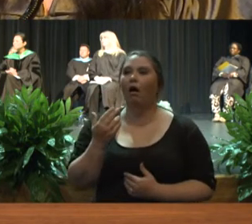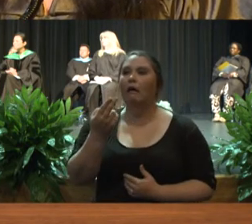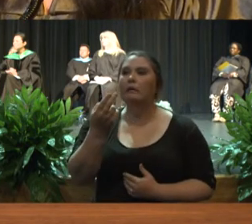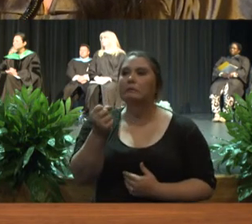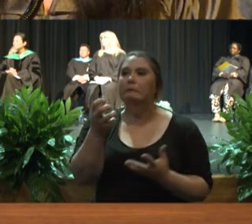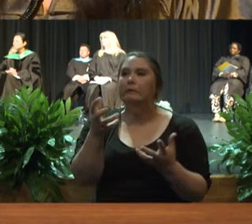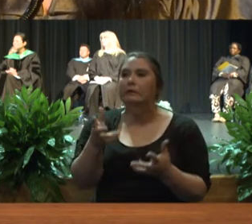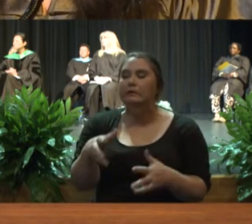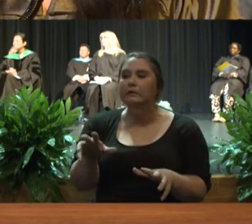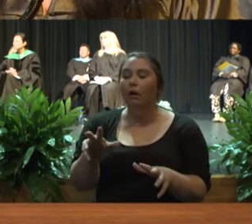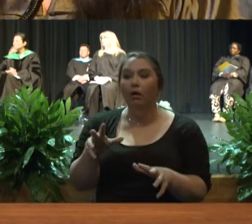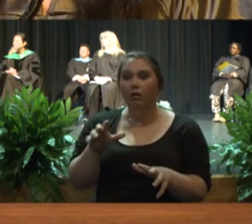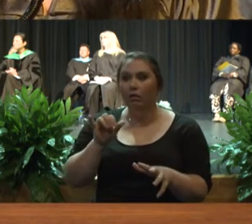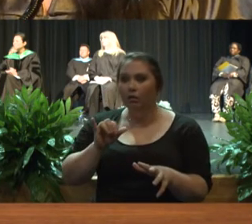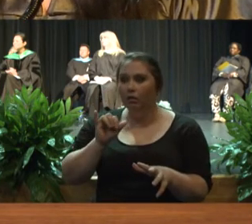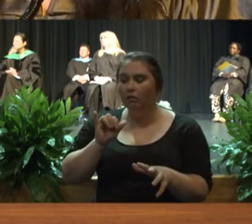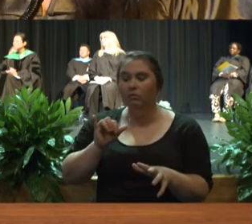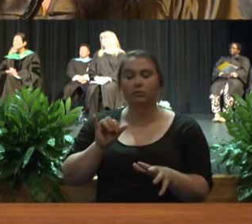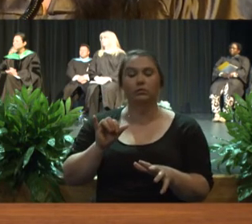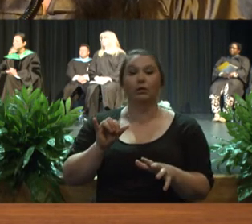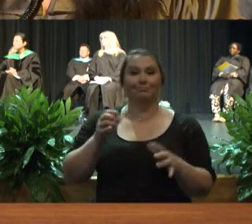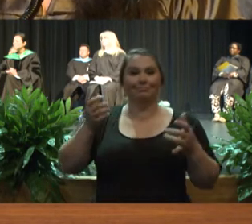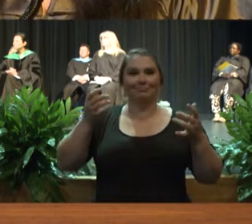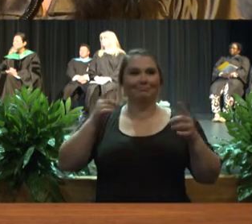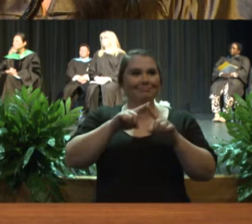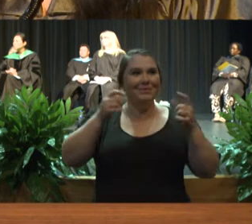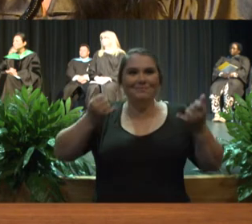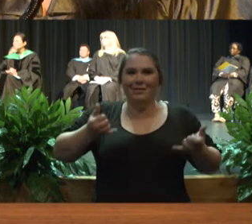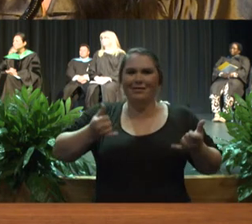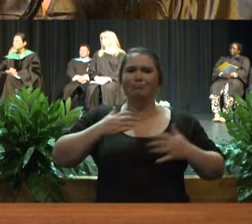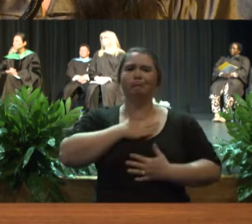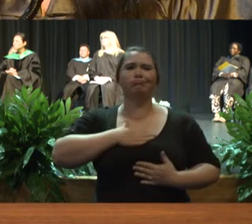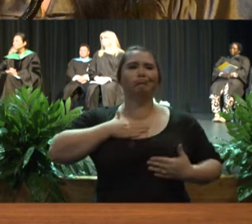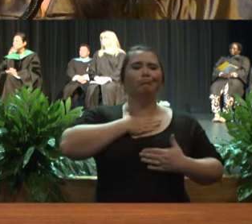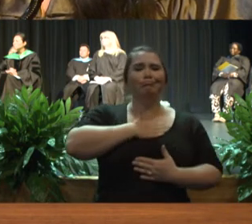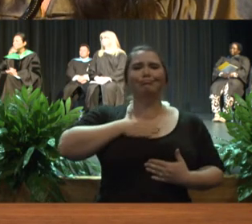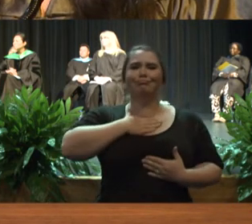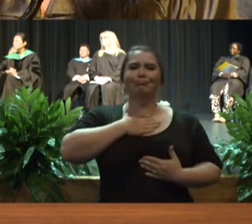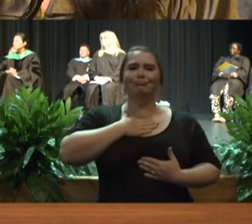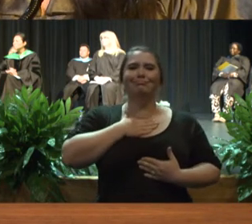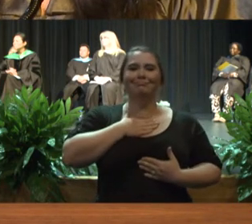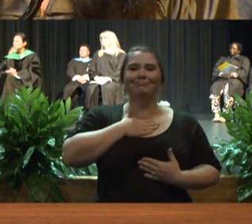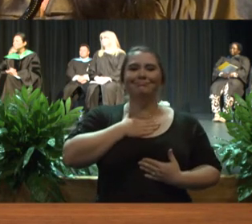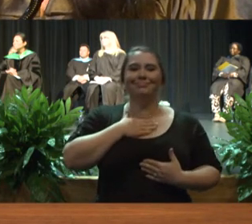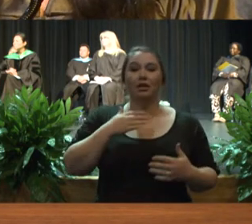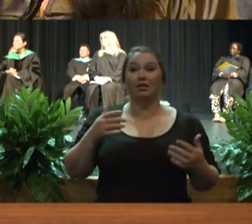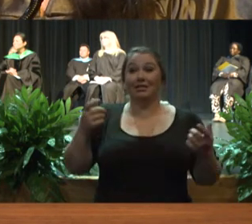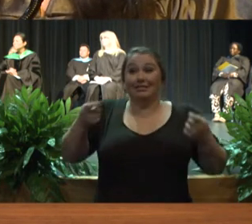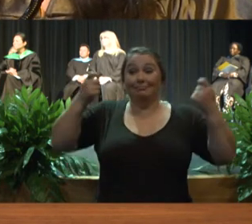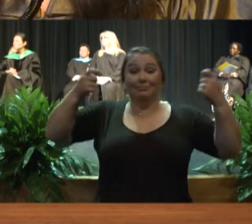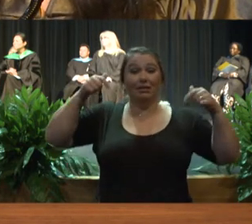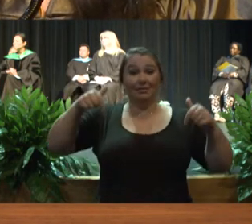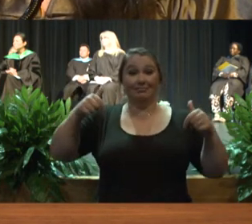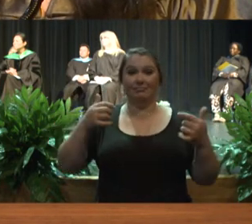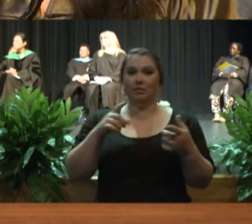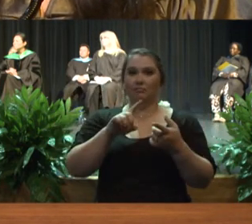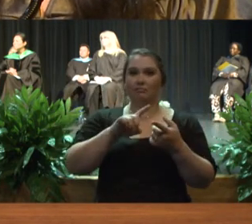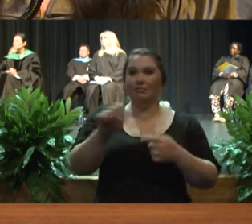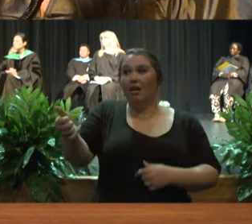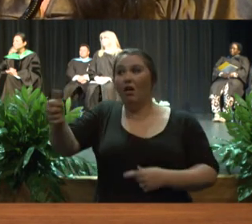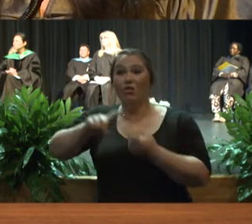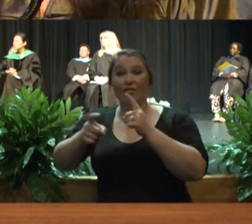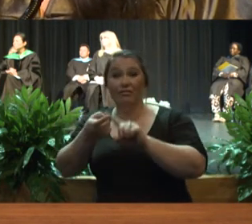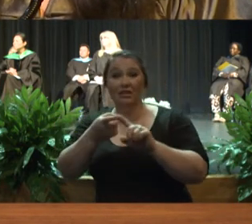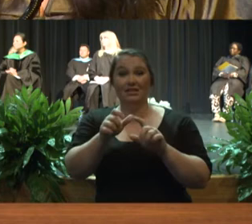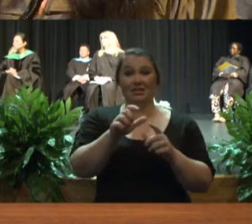high school. So for now and in this moment, let's just enjoy our seats, because unfortunately, a few of our friends and associates didn't